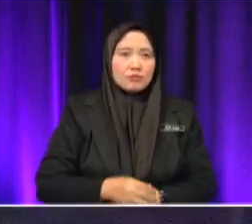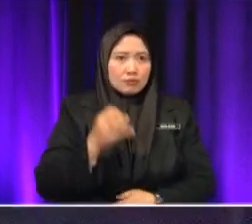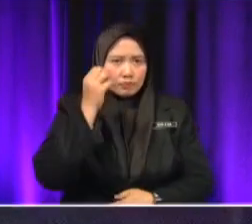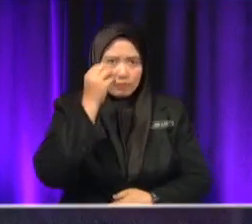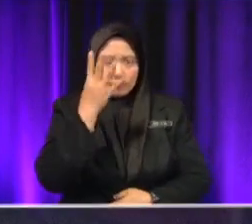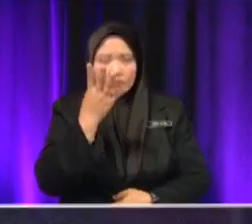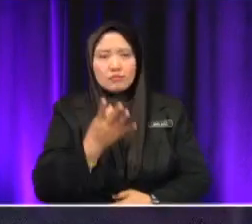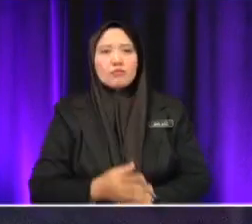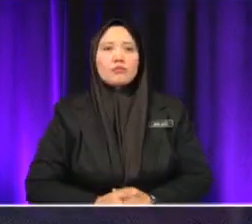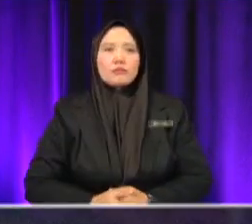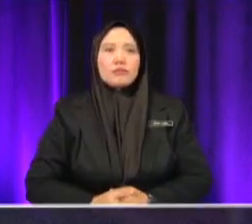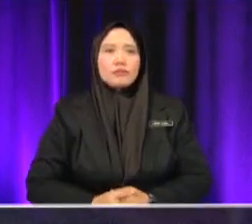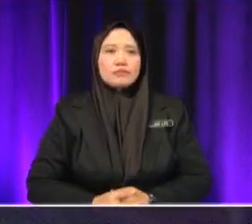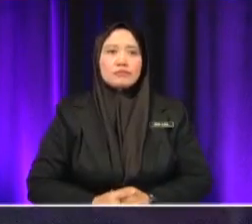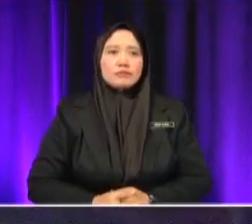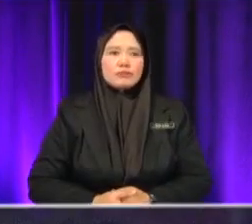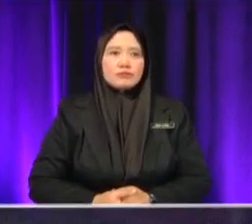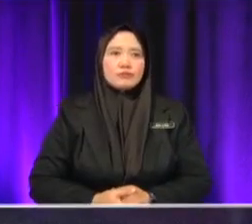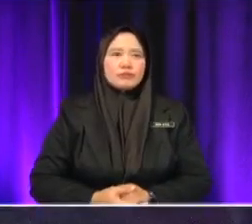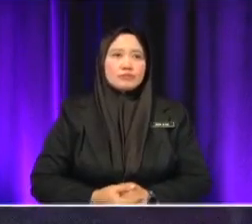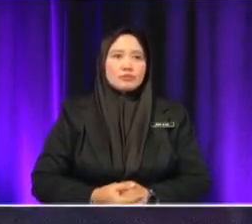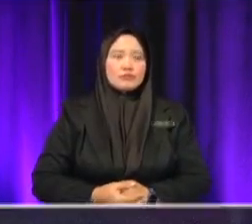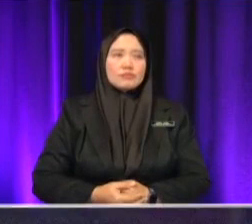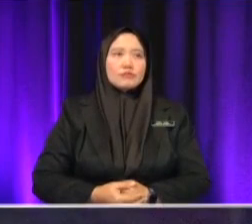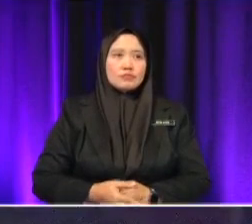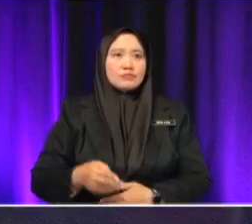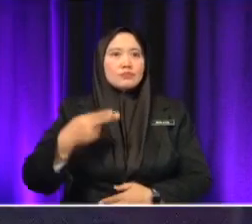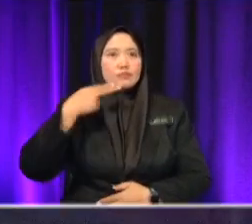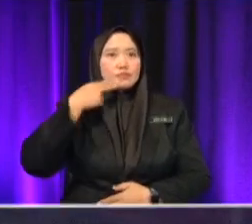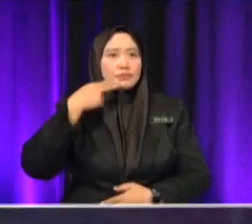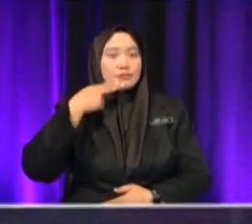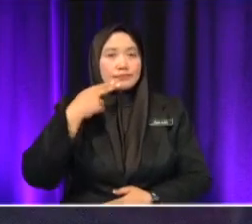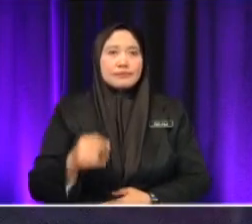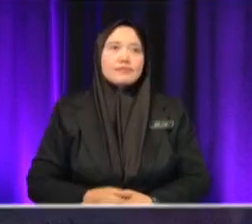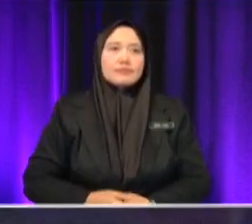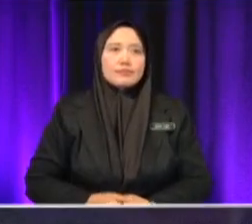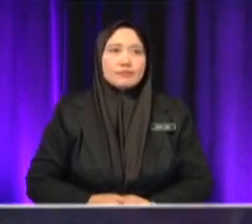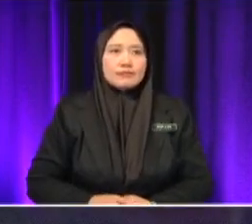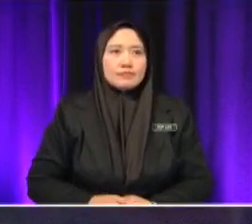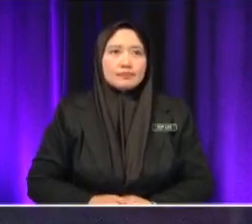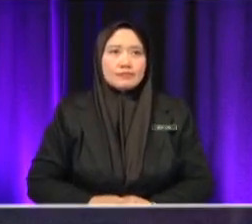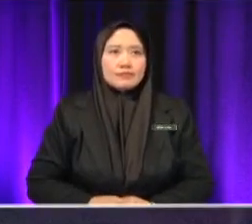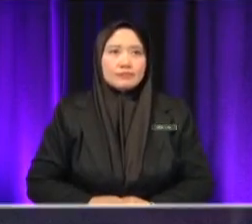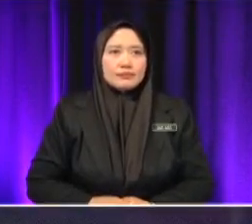Okay, who would you pick, teacher? Can we have Husna? Is that Husna? Okay. Yes.